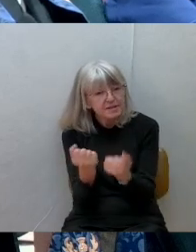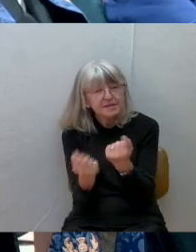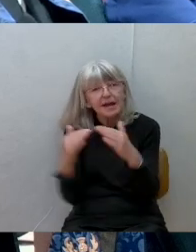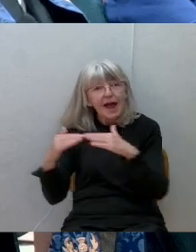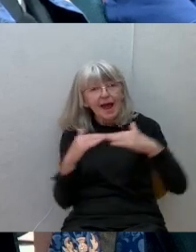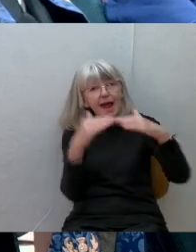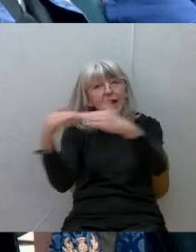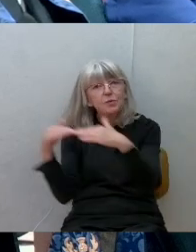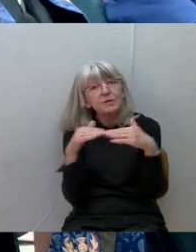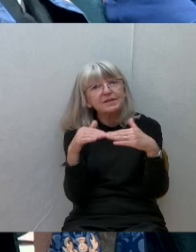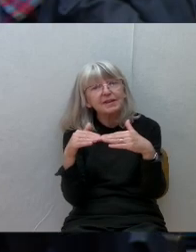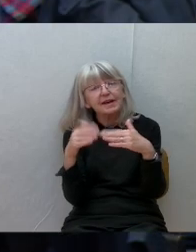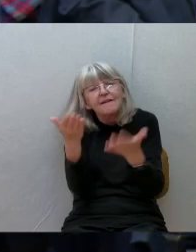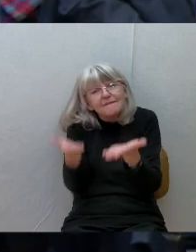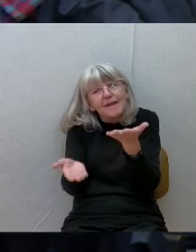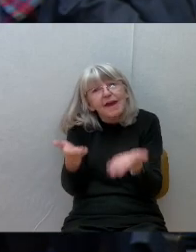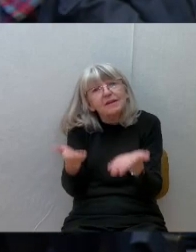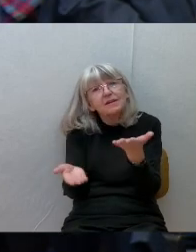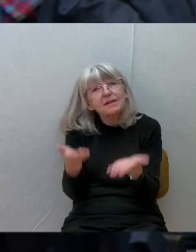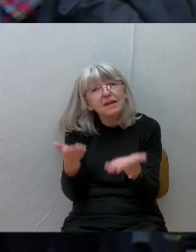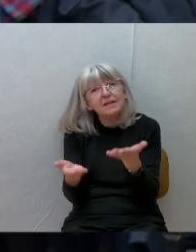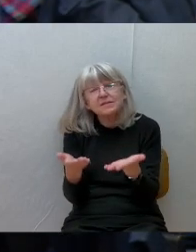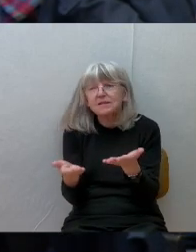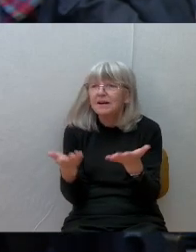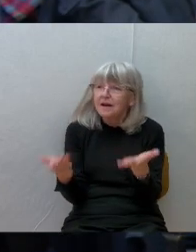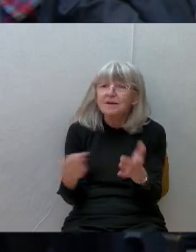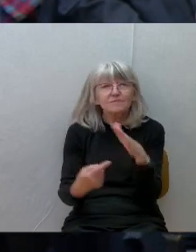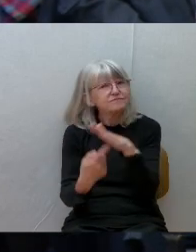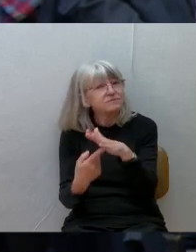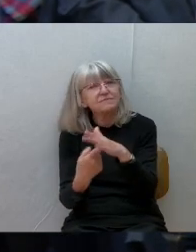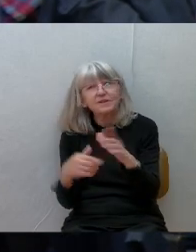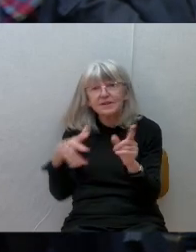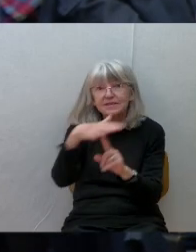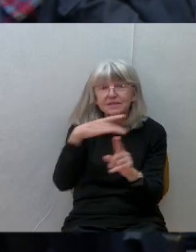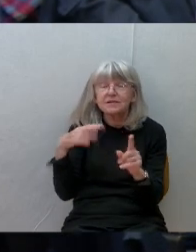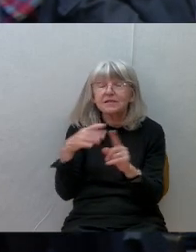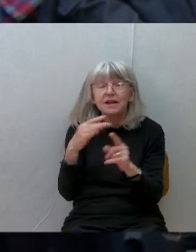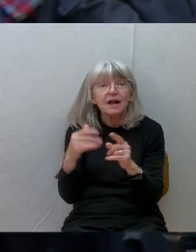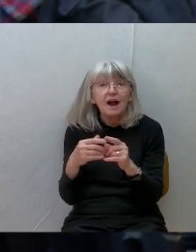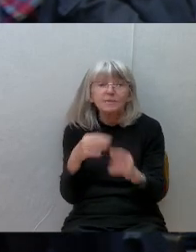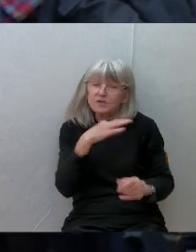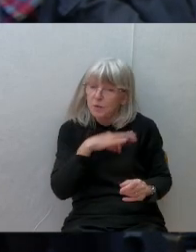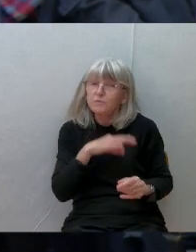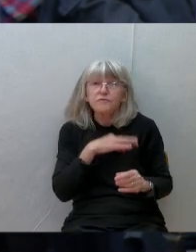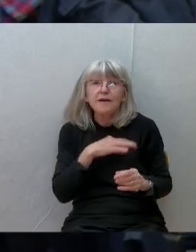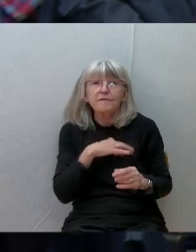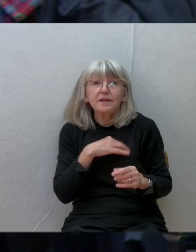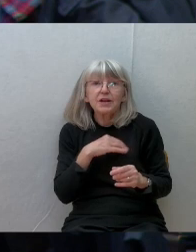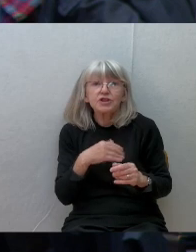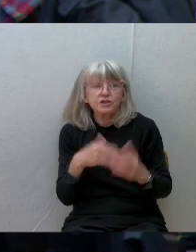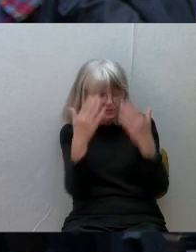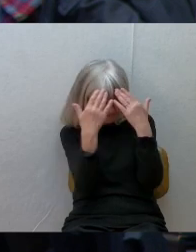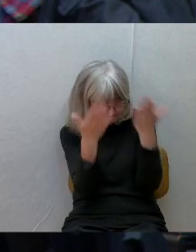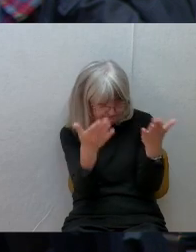in society. And it's a true privilege to honor him at any time, particularly today of all days on World Refugee